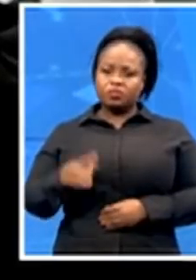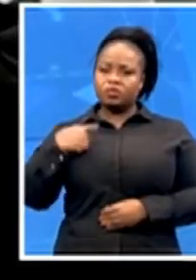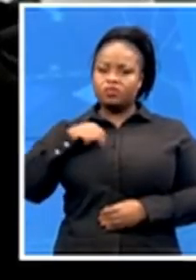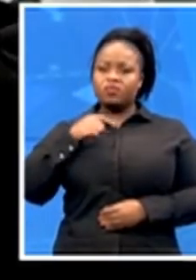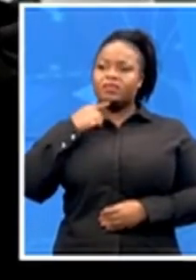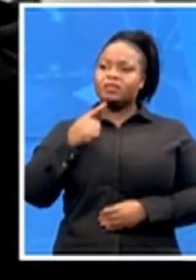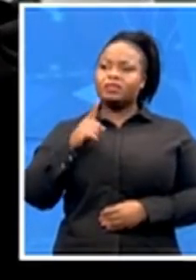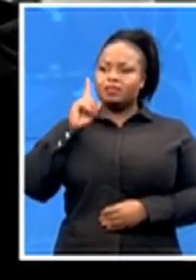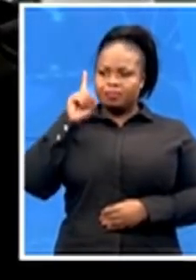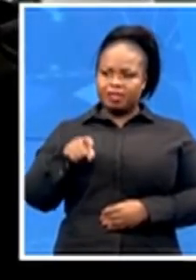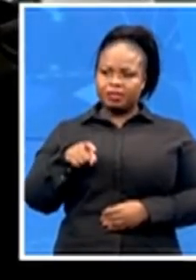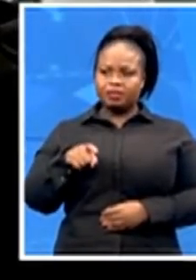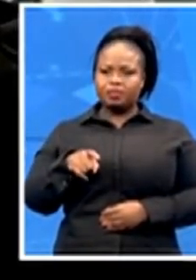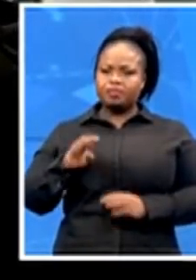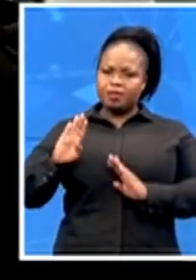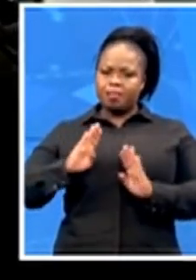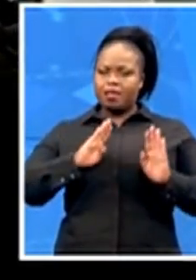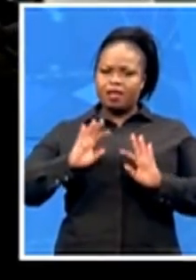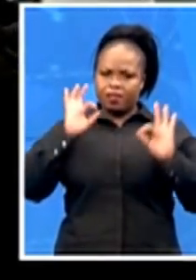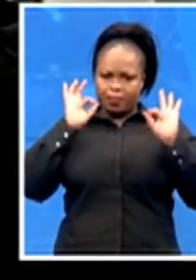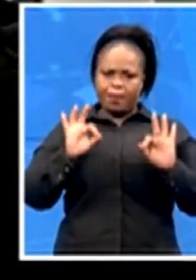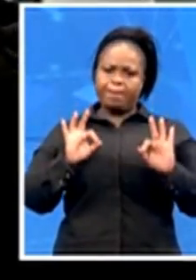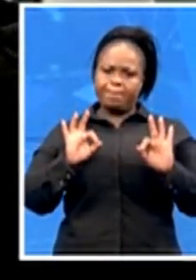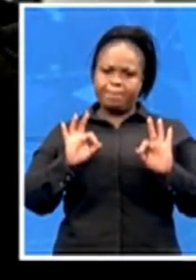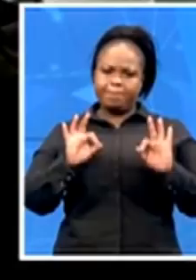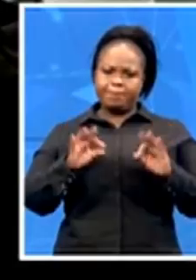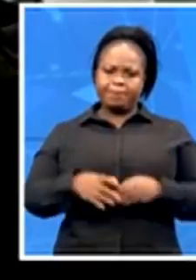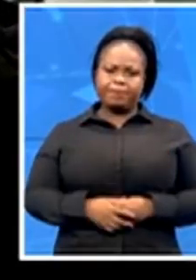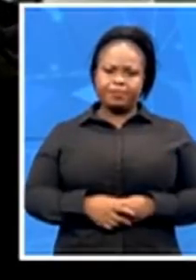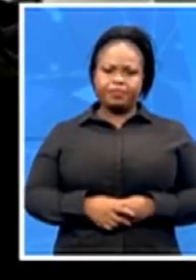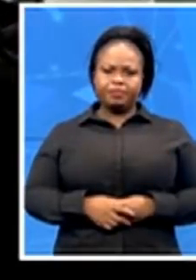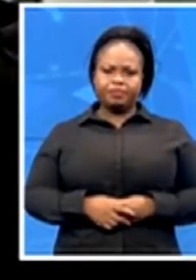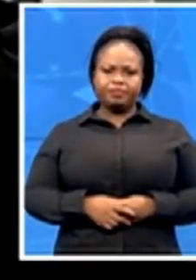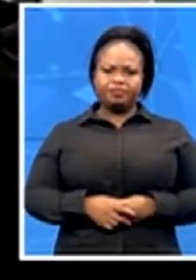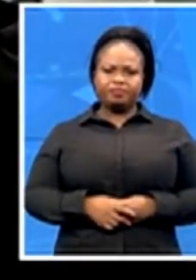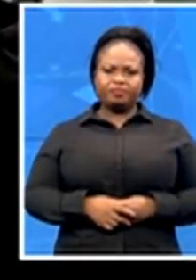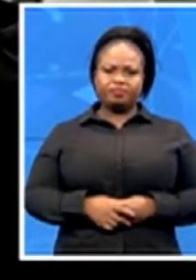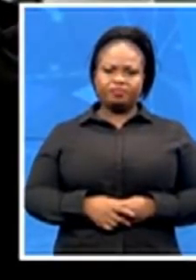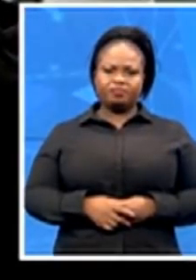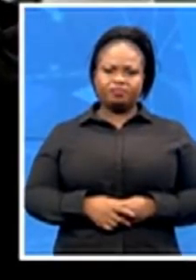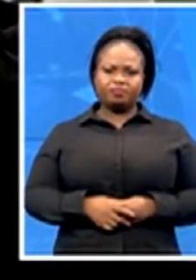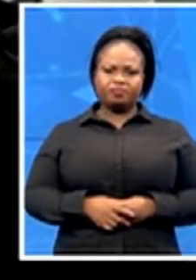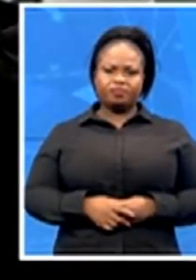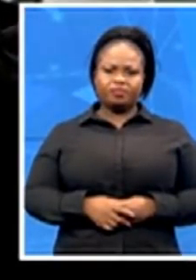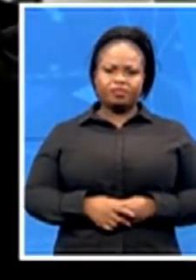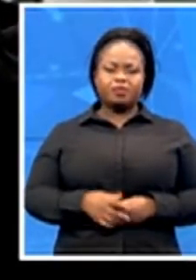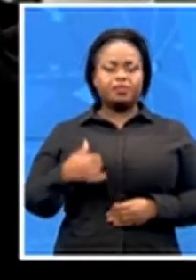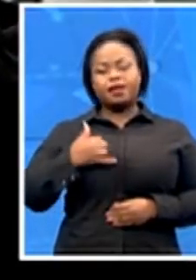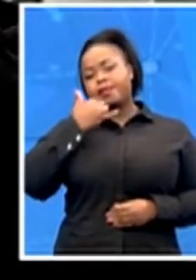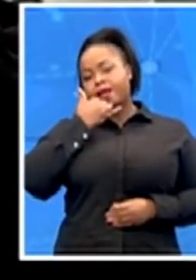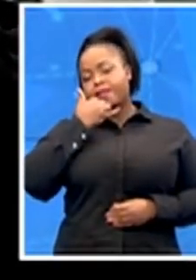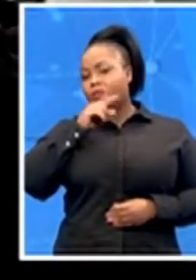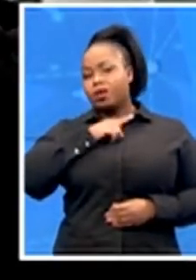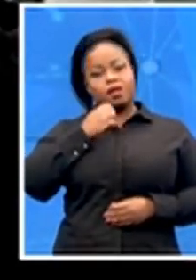because I'm clear that we did not see a recurring of Marikana in Nkandla,